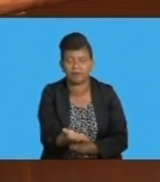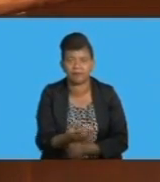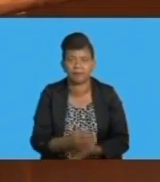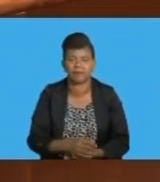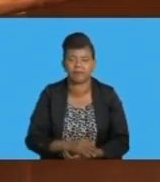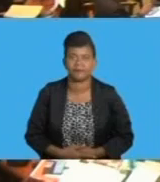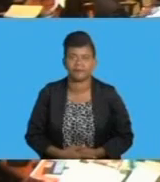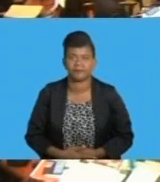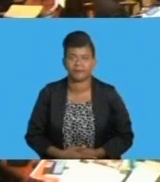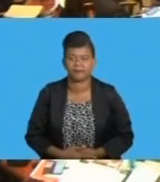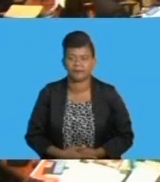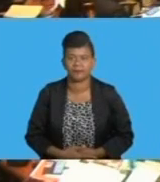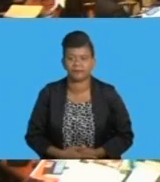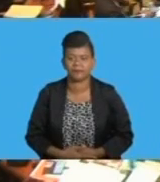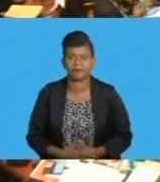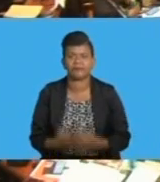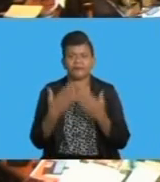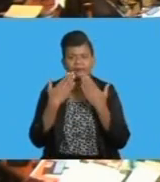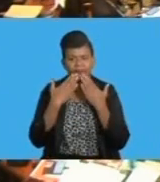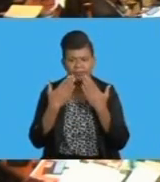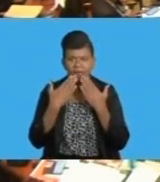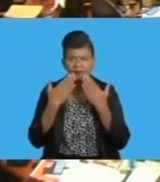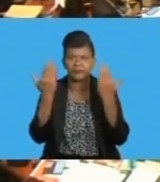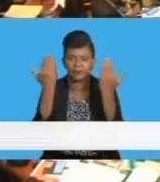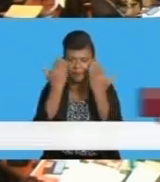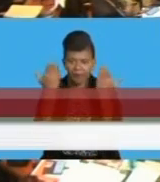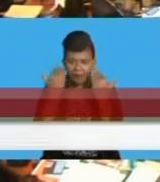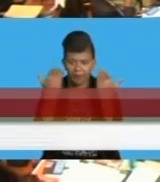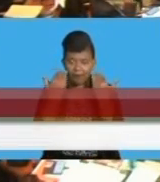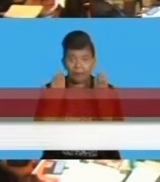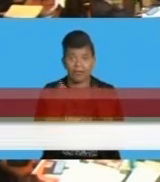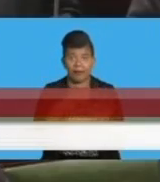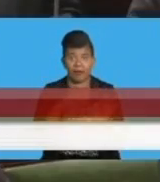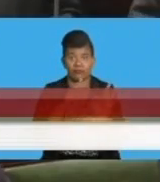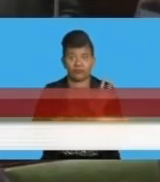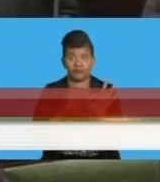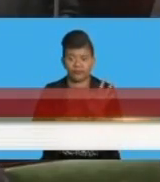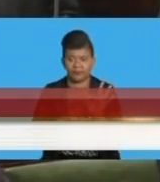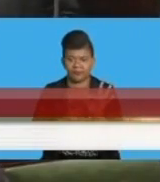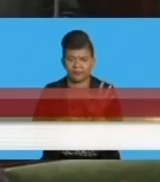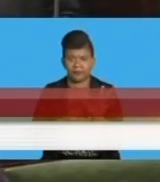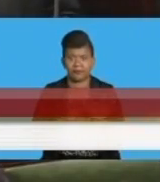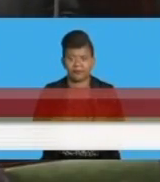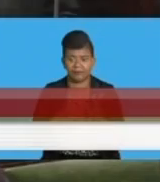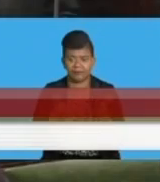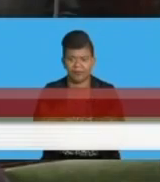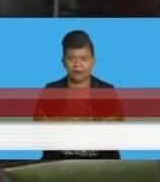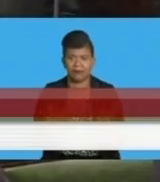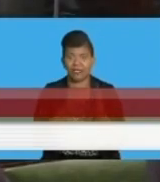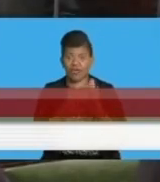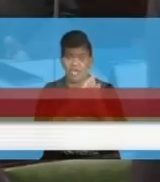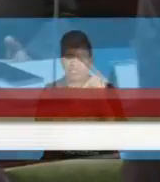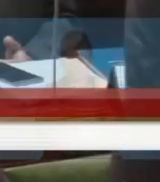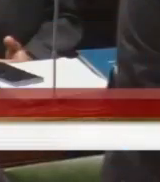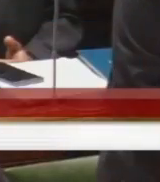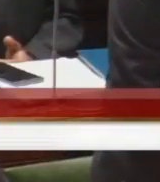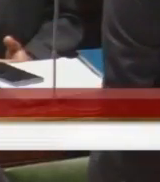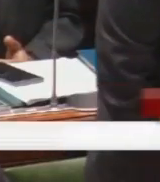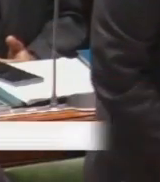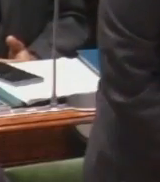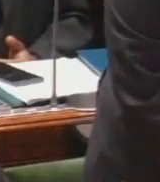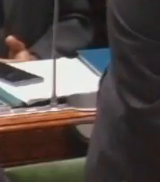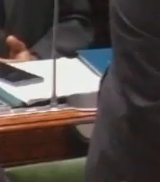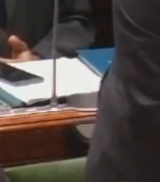$50,000. Mr. Speaker, unfortunately the question asked by the Leader of Opposition is actually flawed. There's no Regulation 29.3 in the Procurement